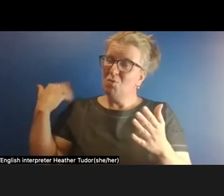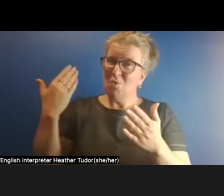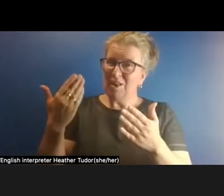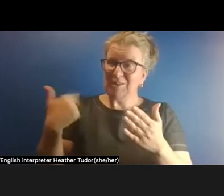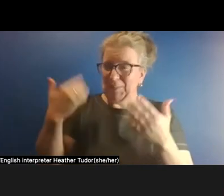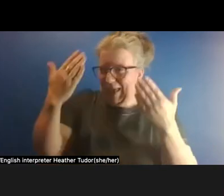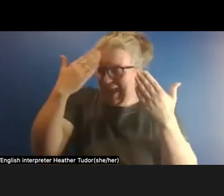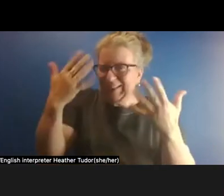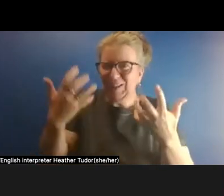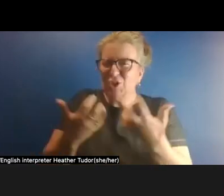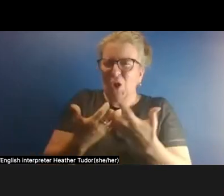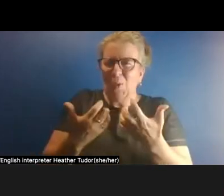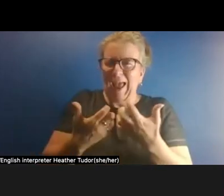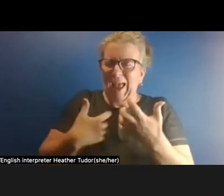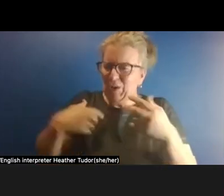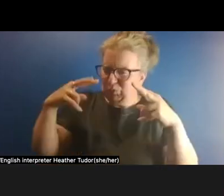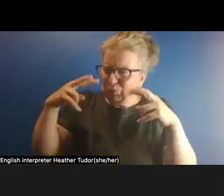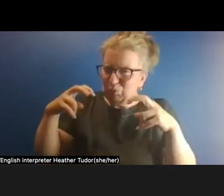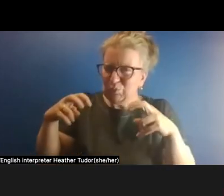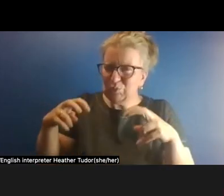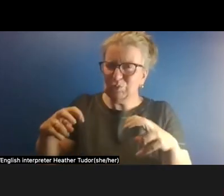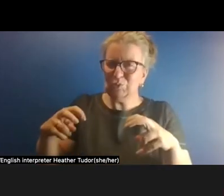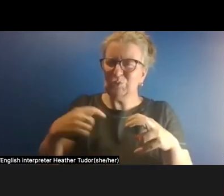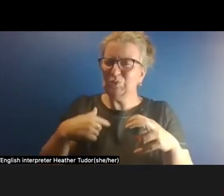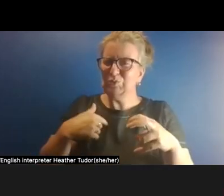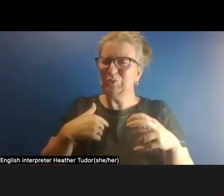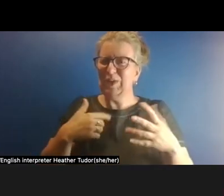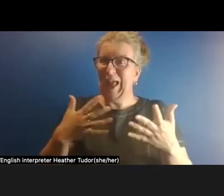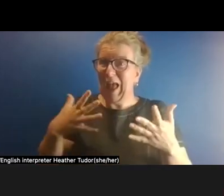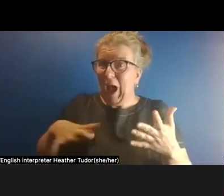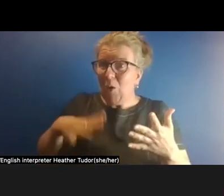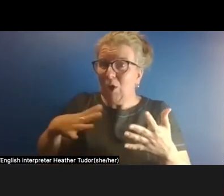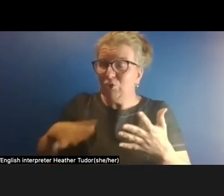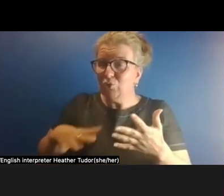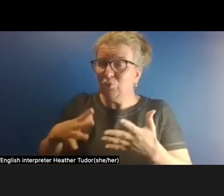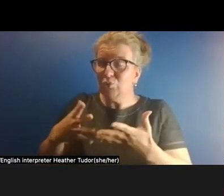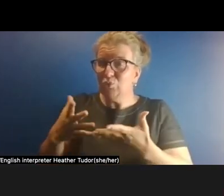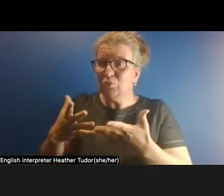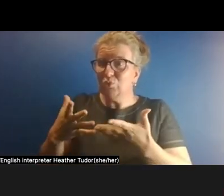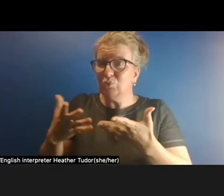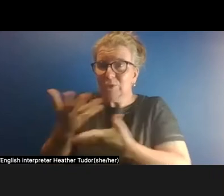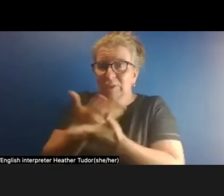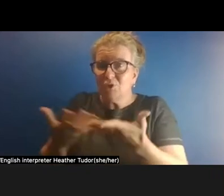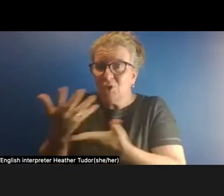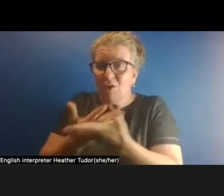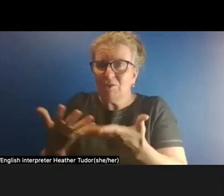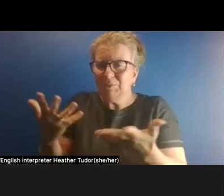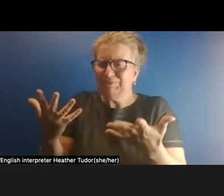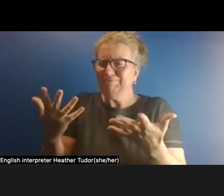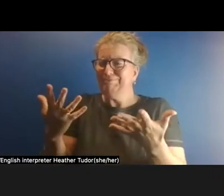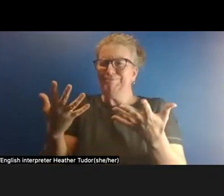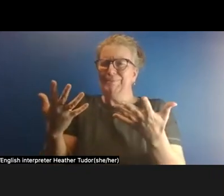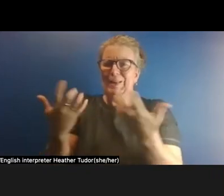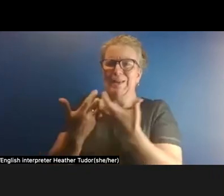and really want to talk about that, but I didn't know how to do that. So I think that's where